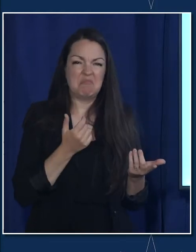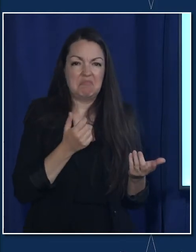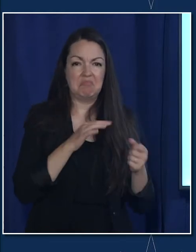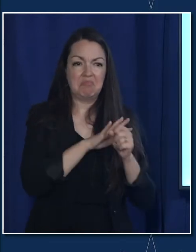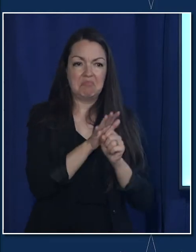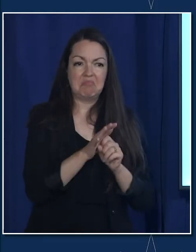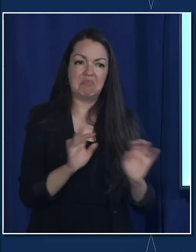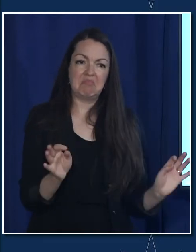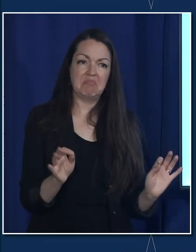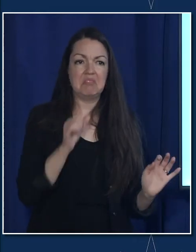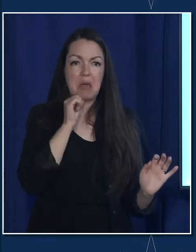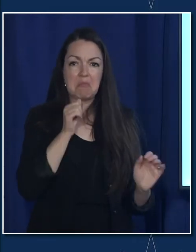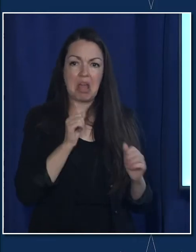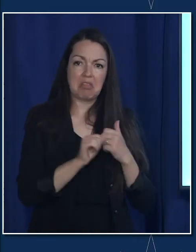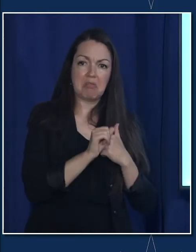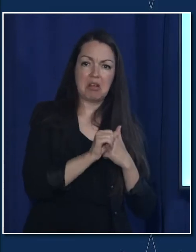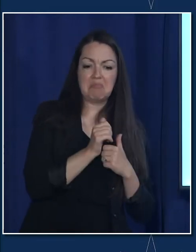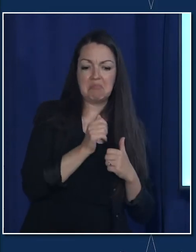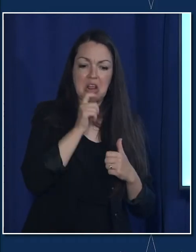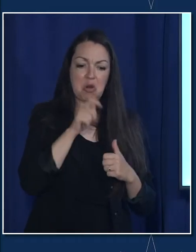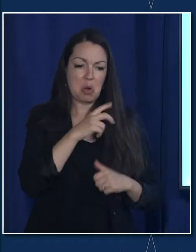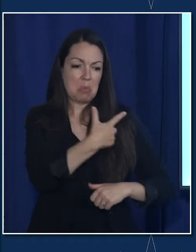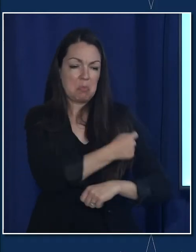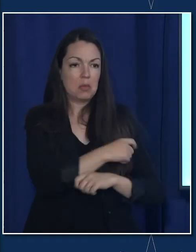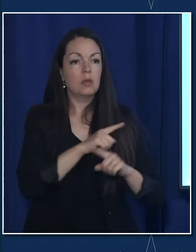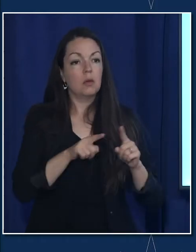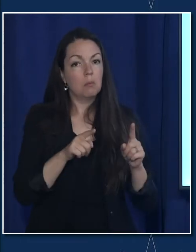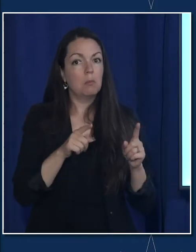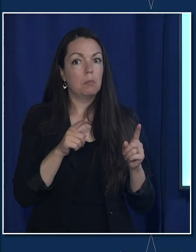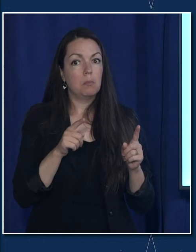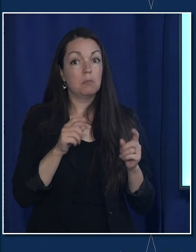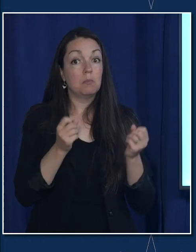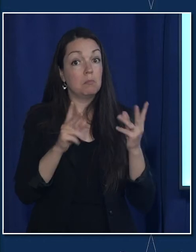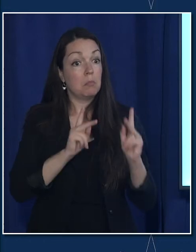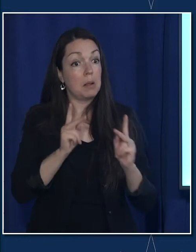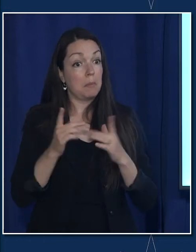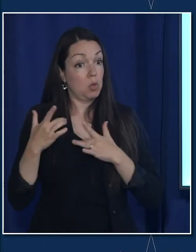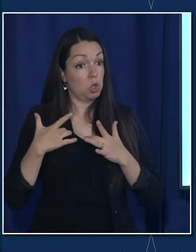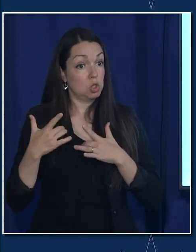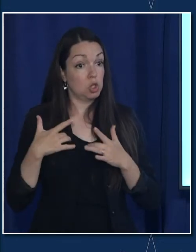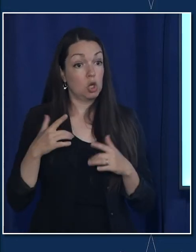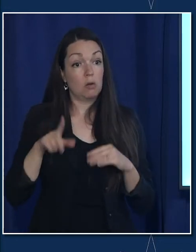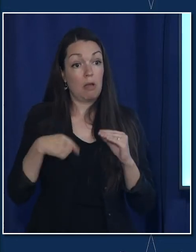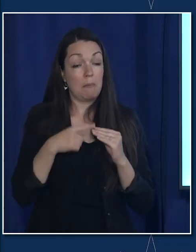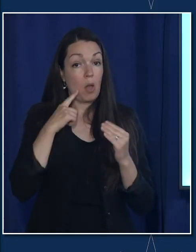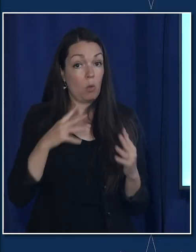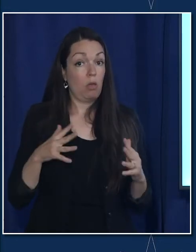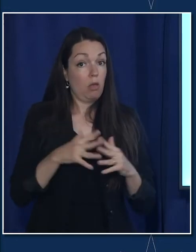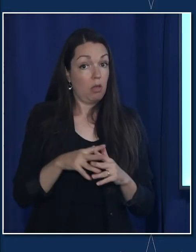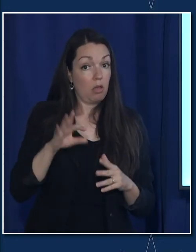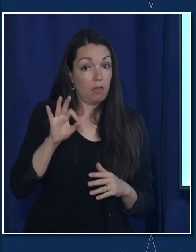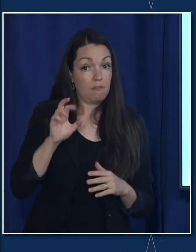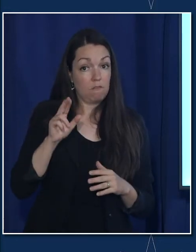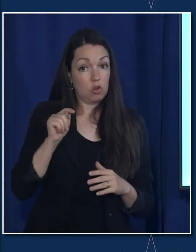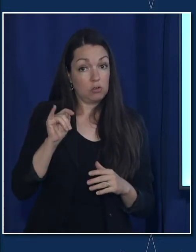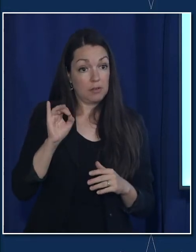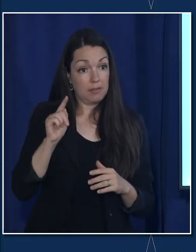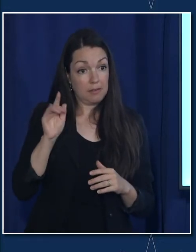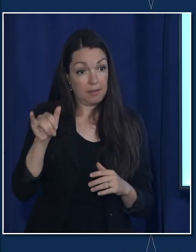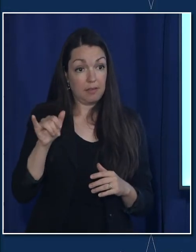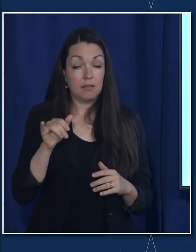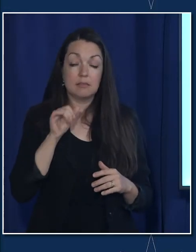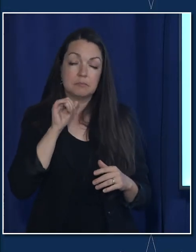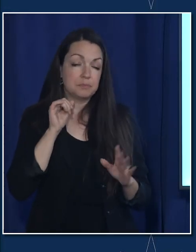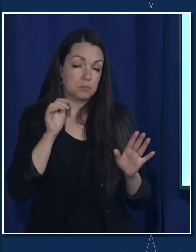also where we continue to hear a lot of people concerned about fertility, which has not been linked for men or women. There is